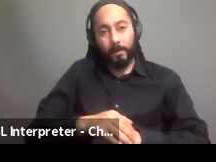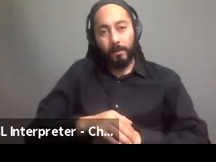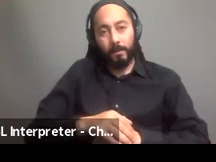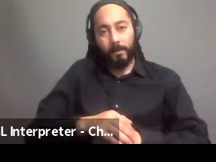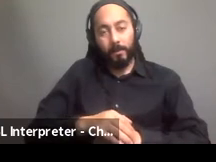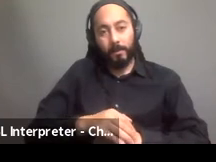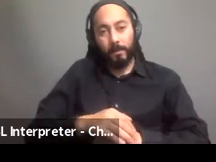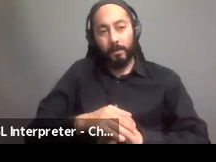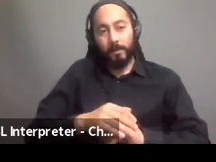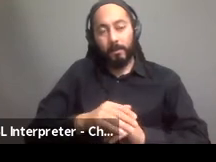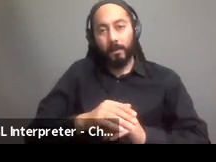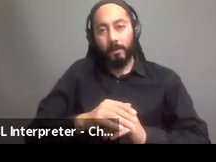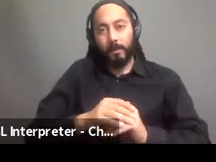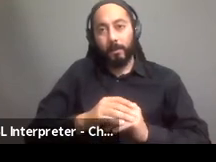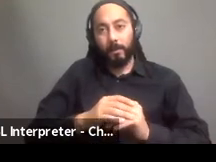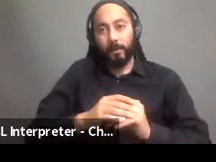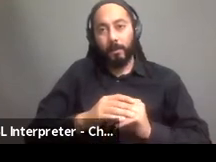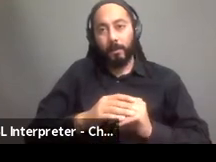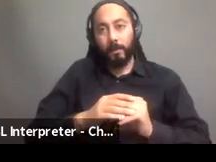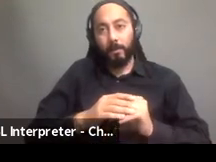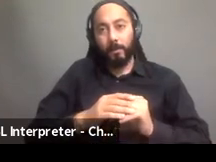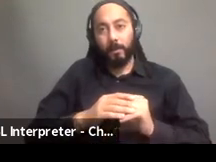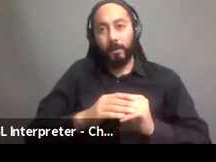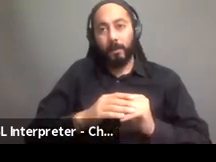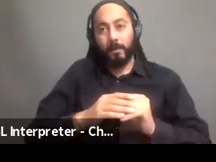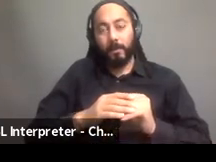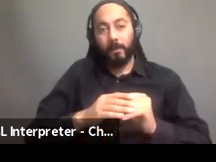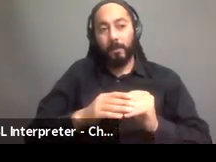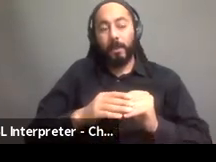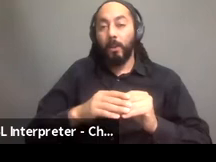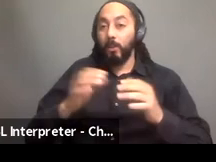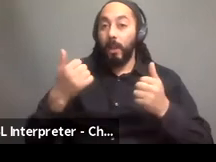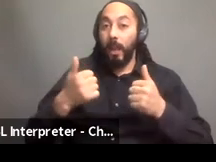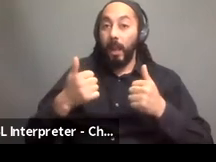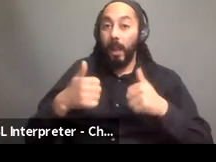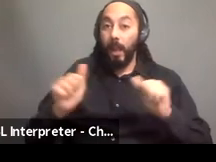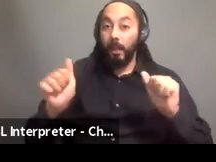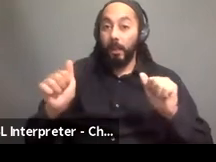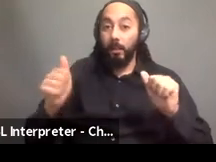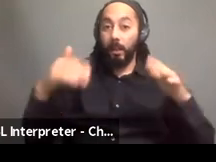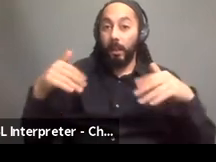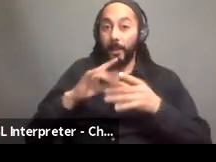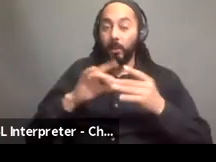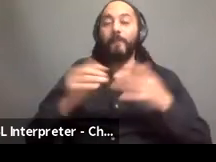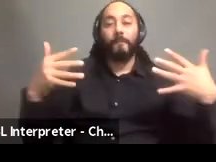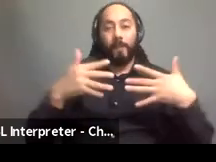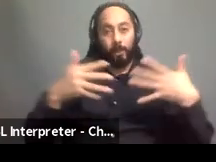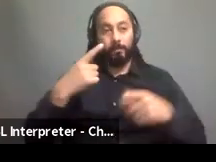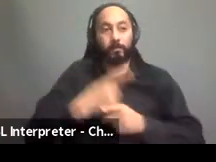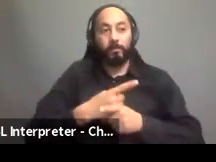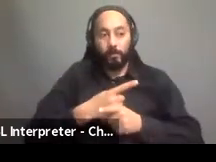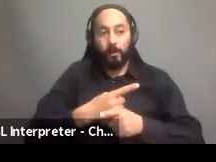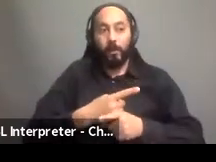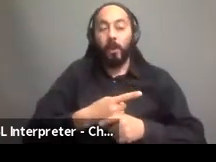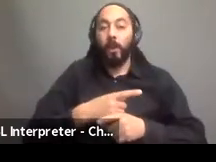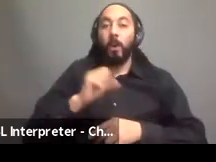Great. Anything I haven't seen come up that I haven't mentioned? Oh, fear. Fear, yes. Lack of knowledge about